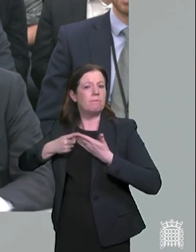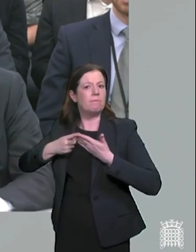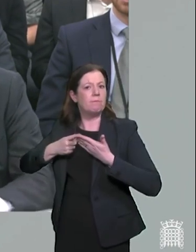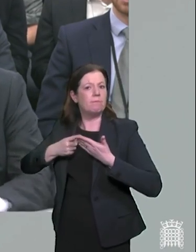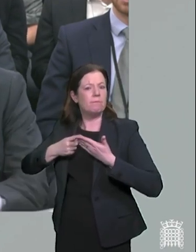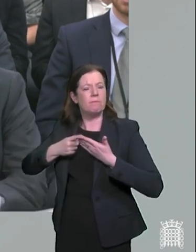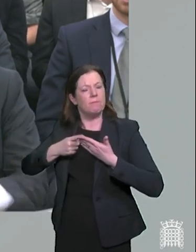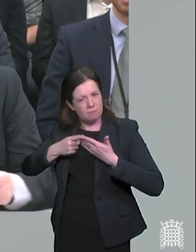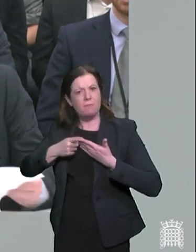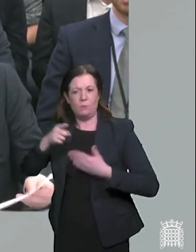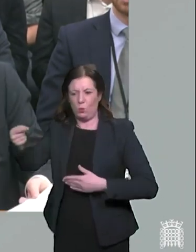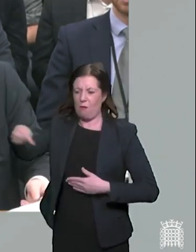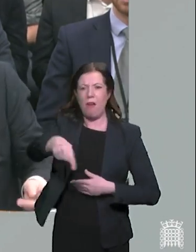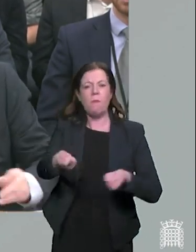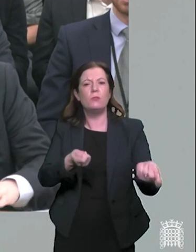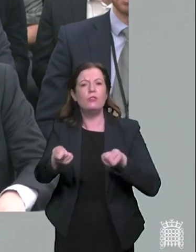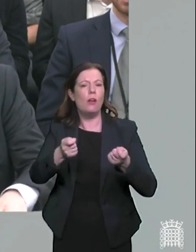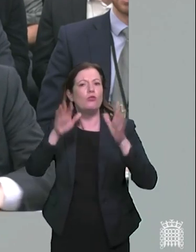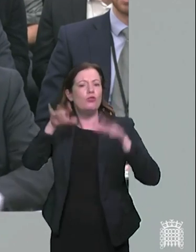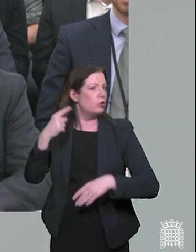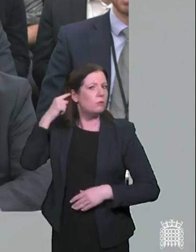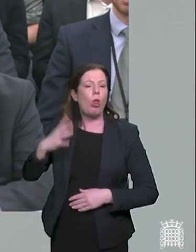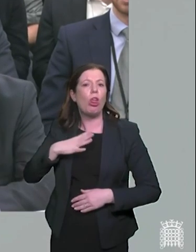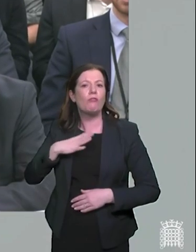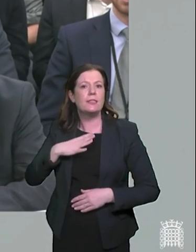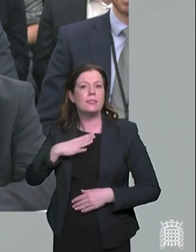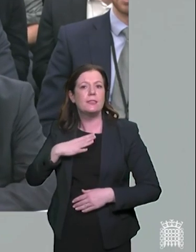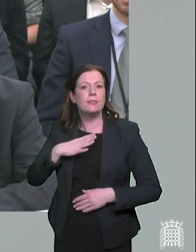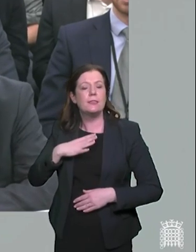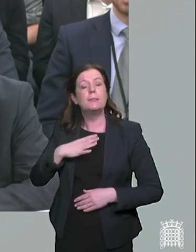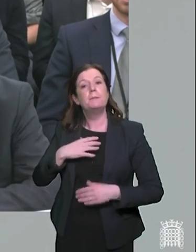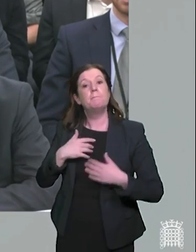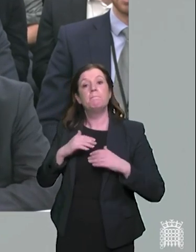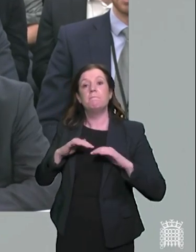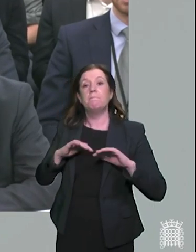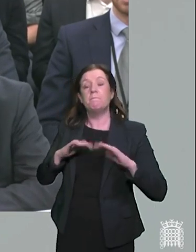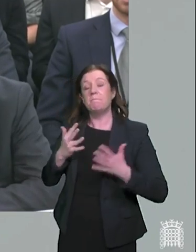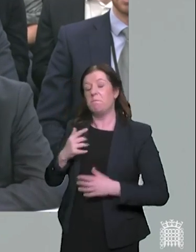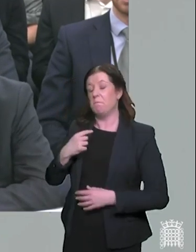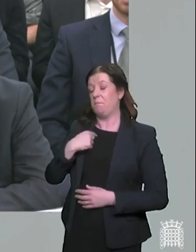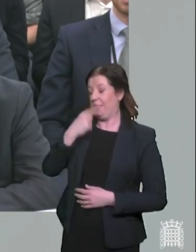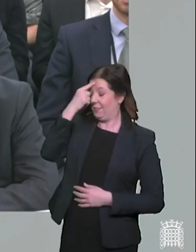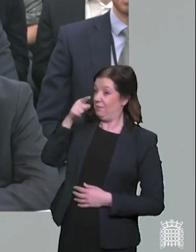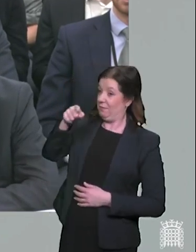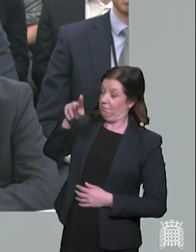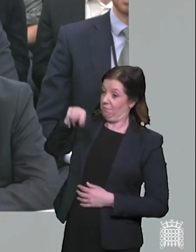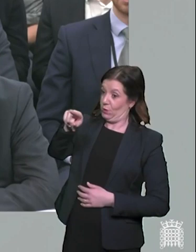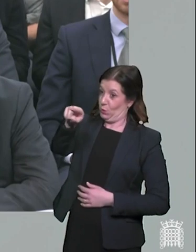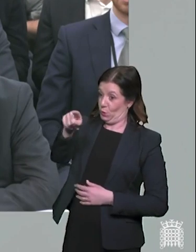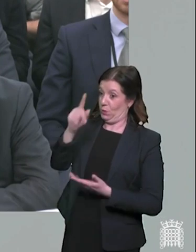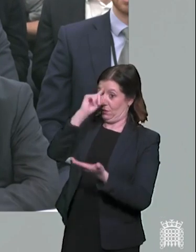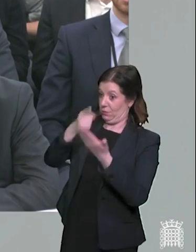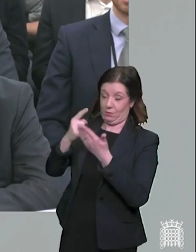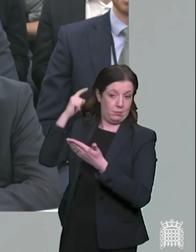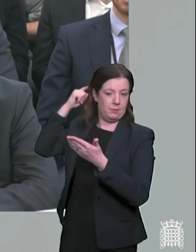which you are adjudicating. I'm going to put your earlier remarks down to the general cut and thrust of politics